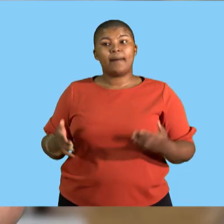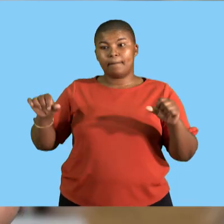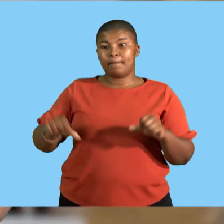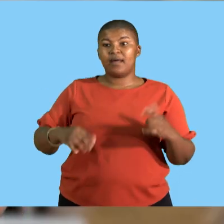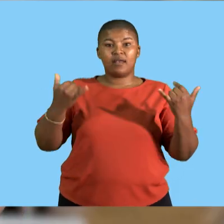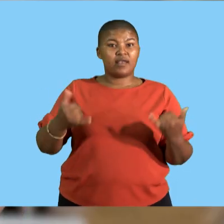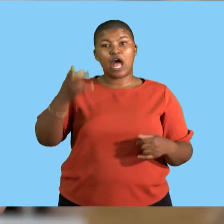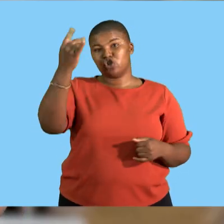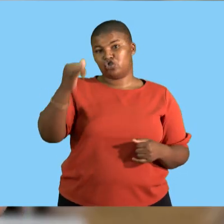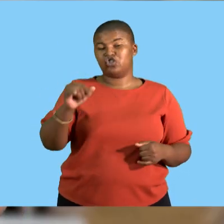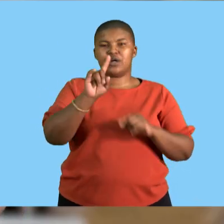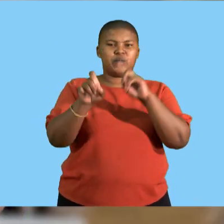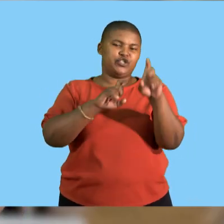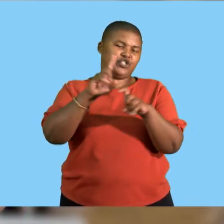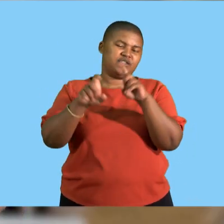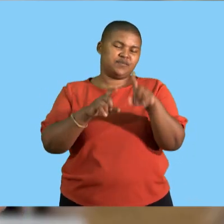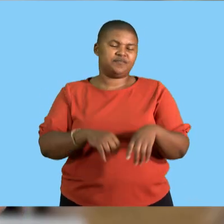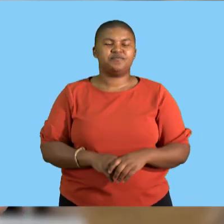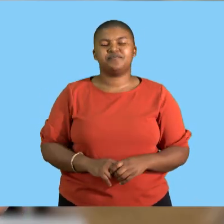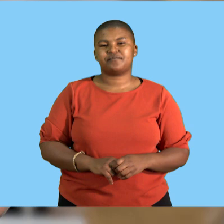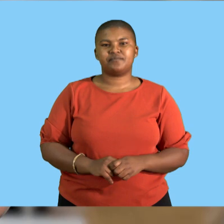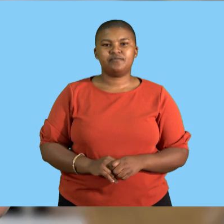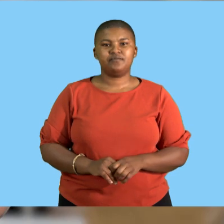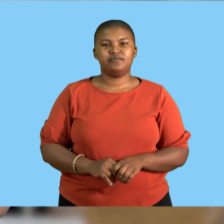Welcome back. Let's look at some application questions.